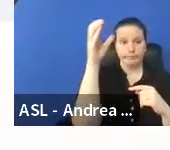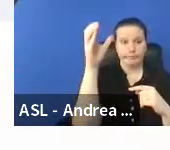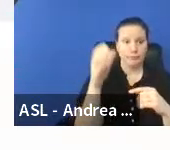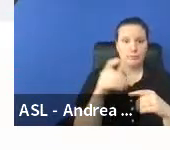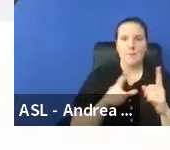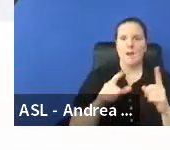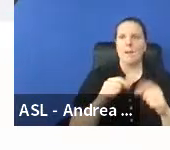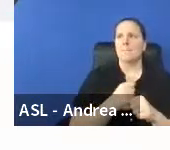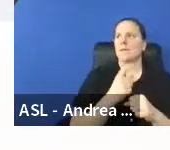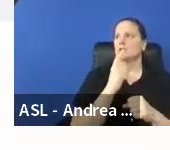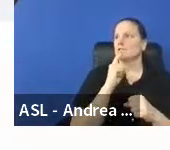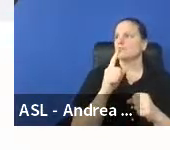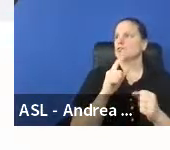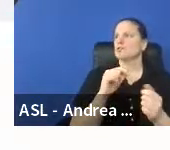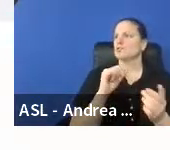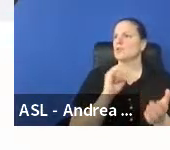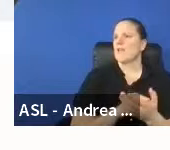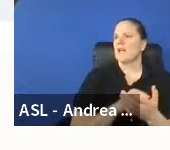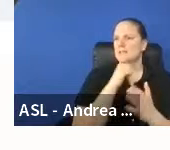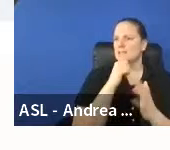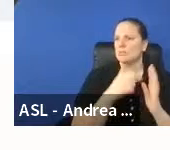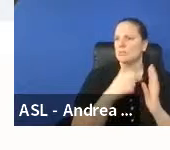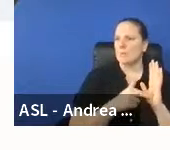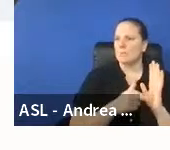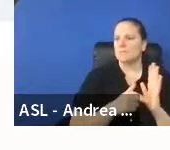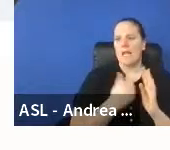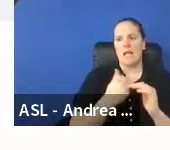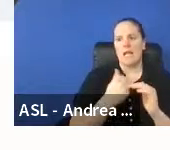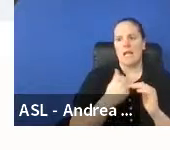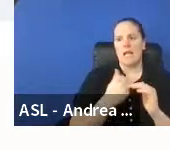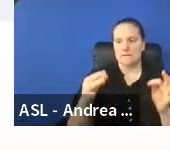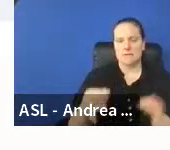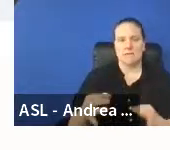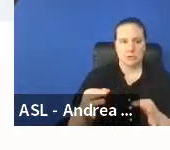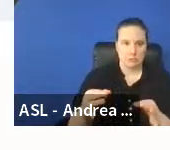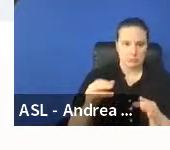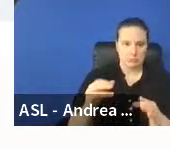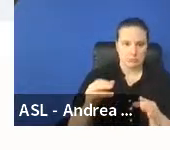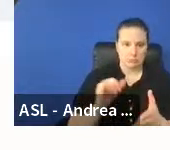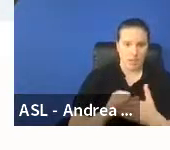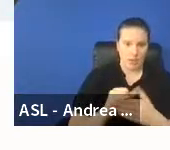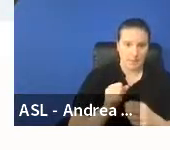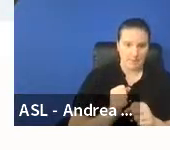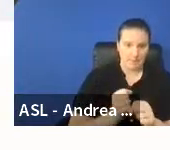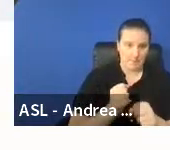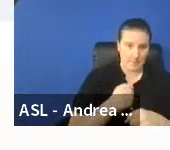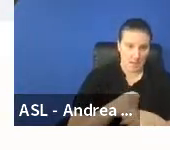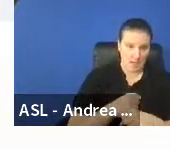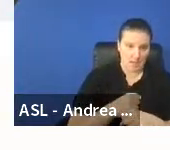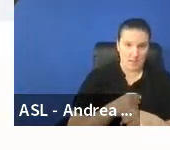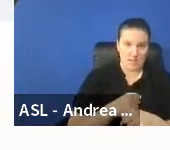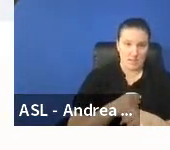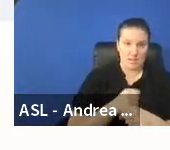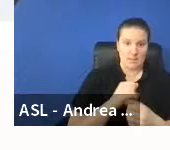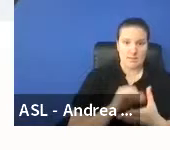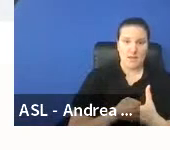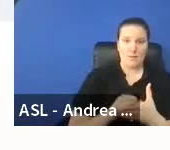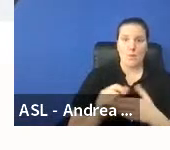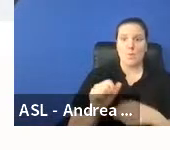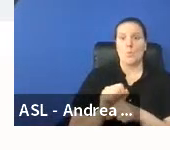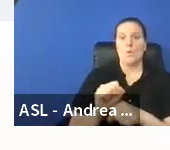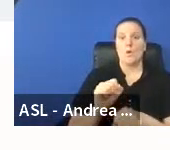make sure that it doesn't represent any decisions that are being made, that we are